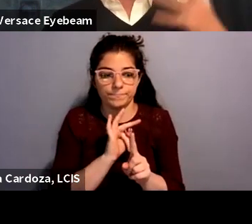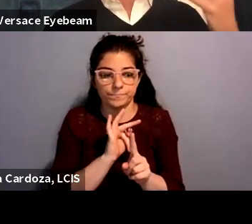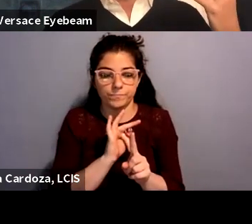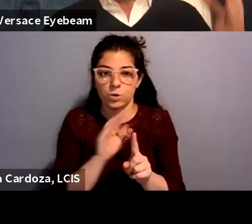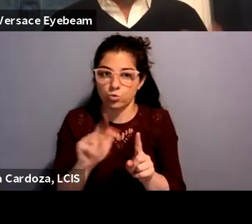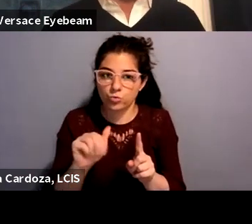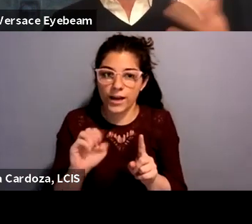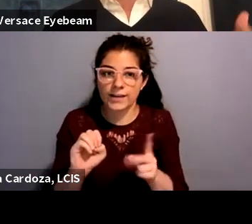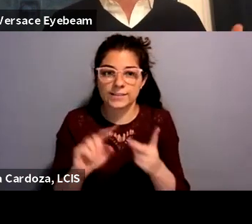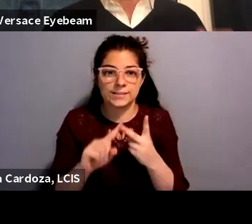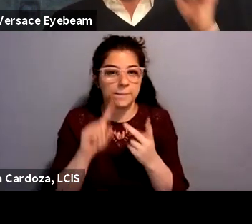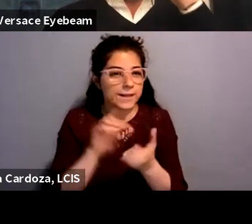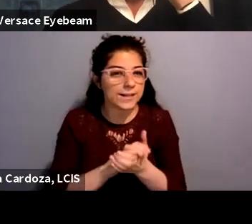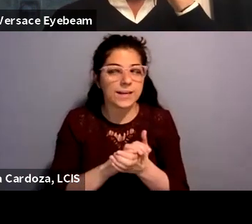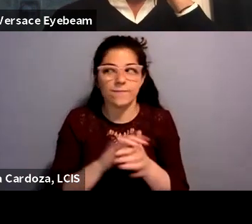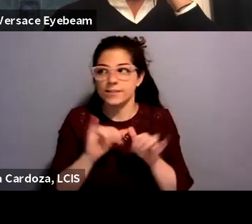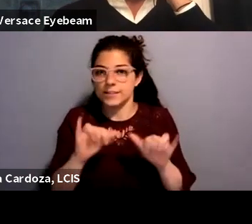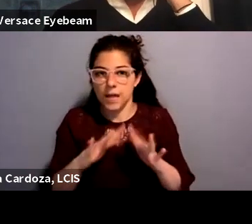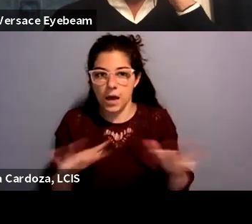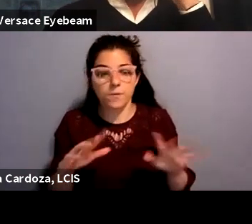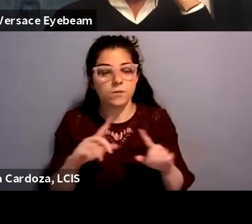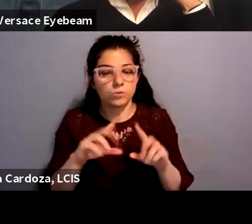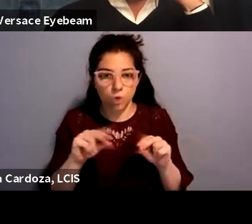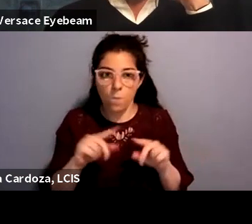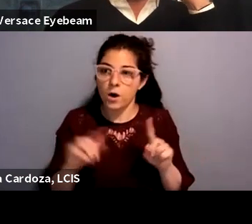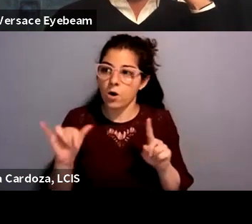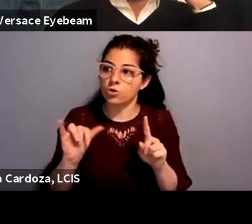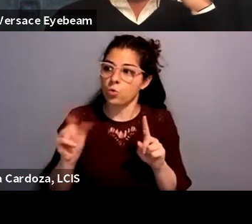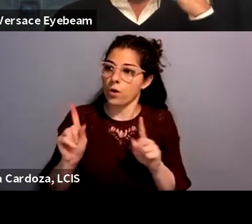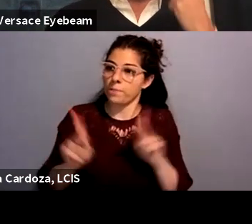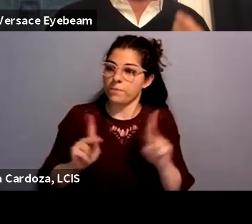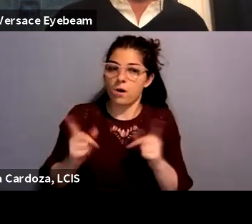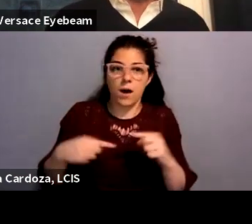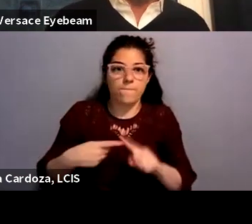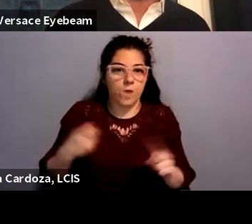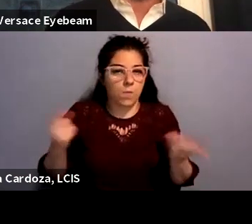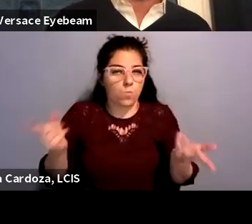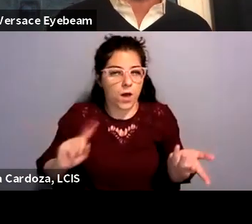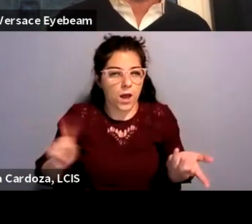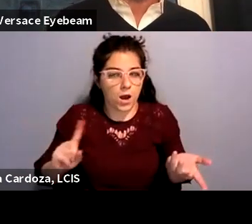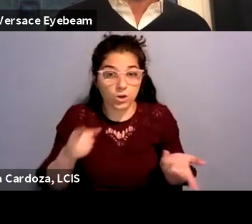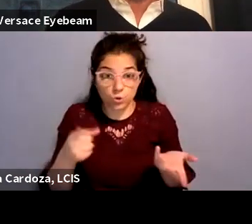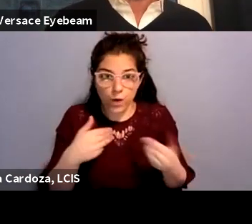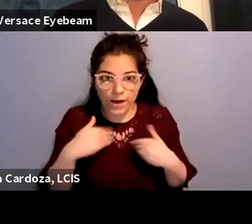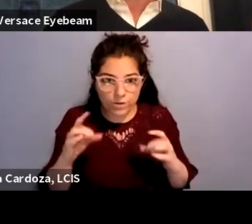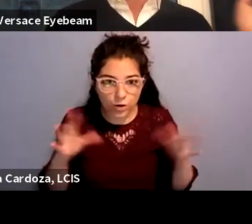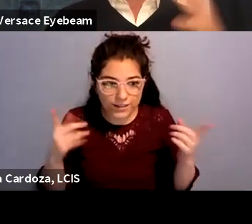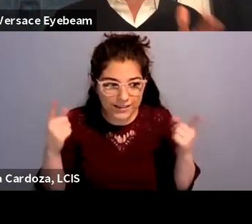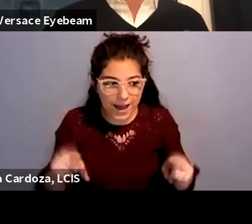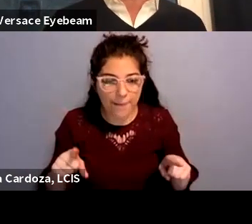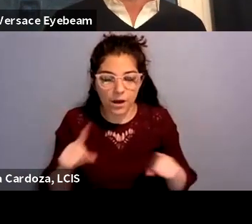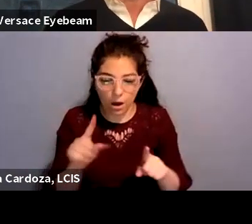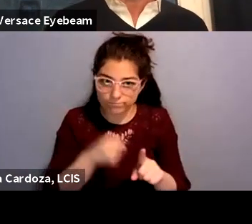race and belief and system, but it's also about where the people come from, right? Because when you have a crisis and it